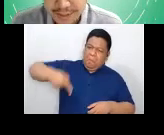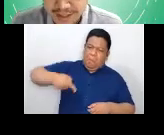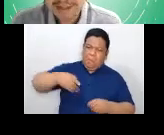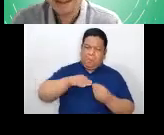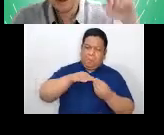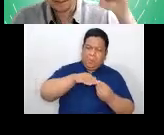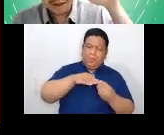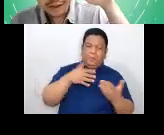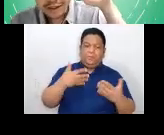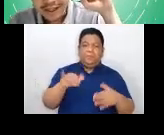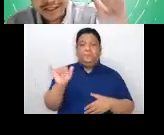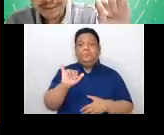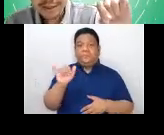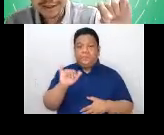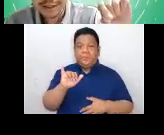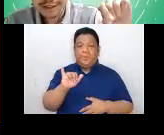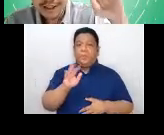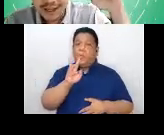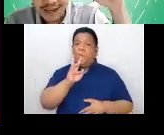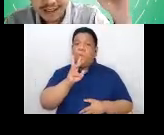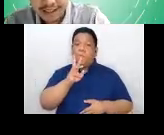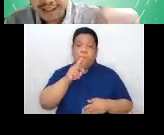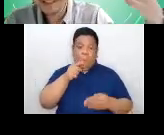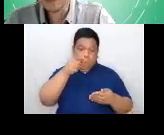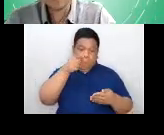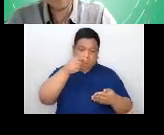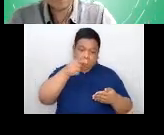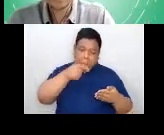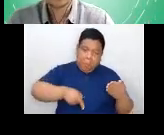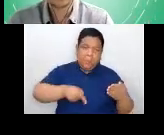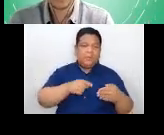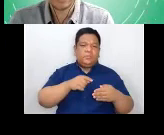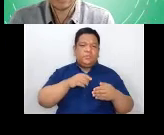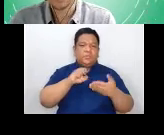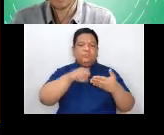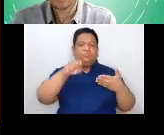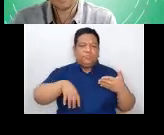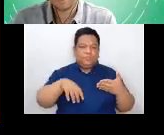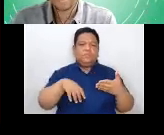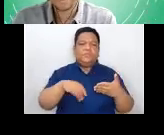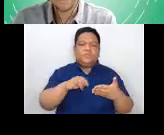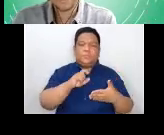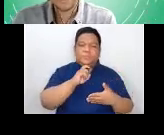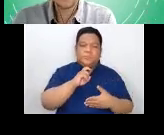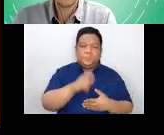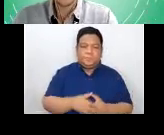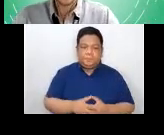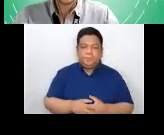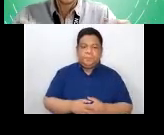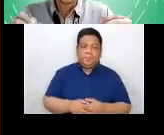still applies. The water hits the material and actually cuts and removes the metal as it goes. And